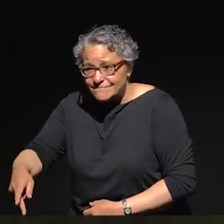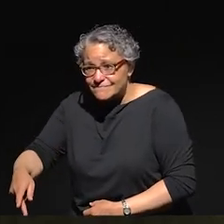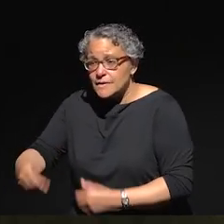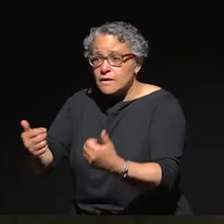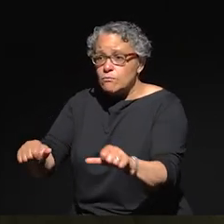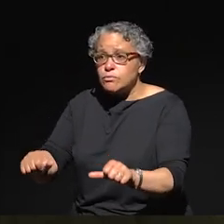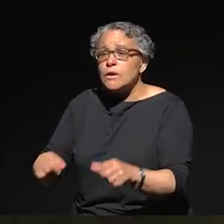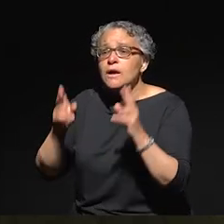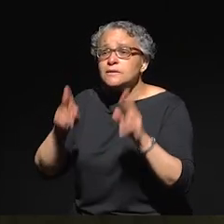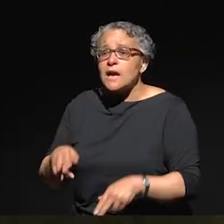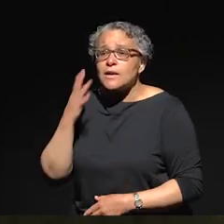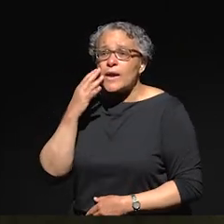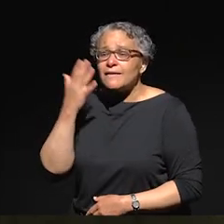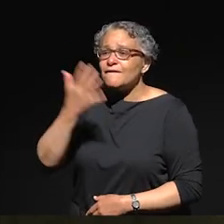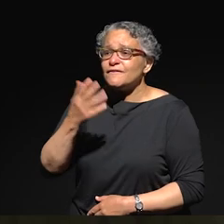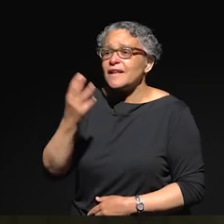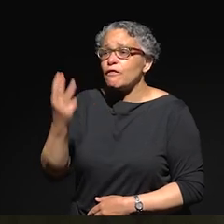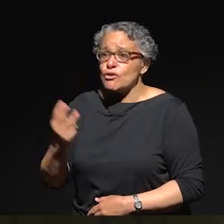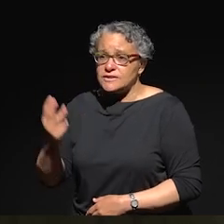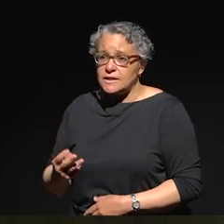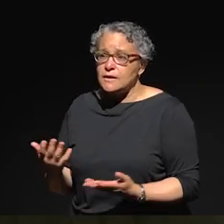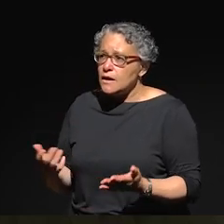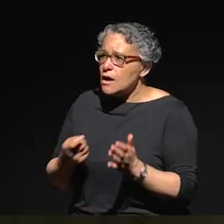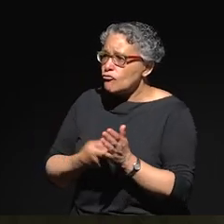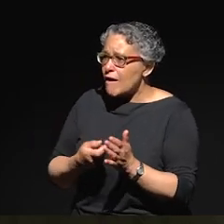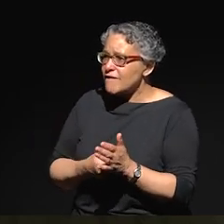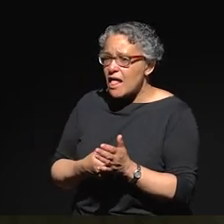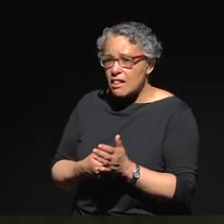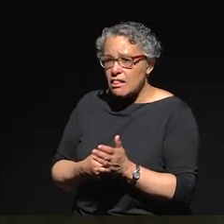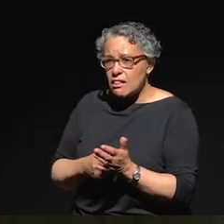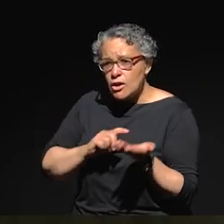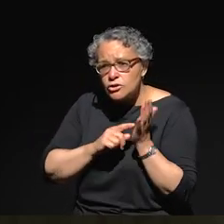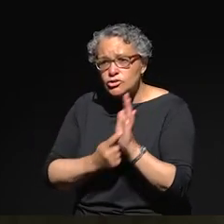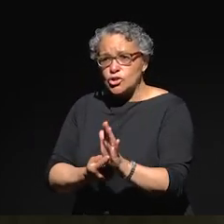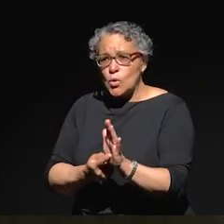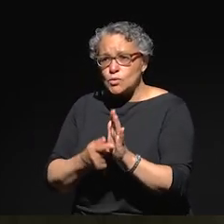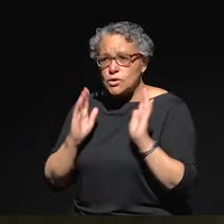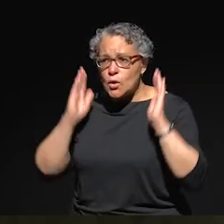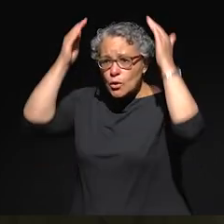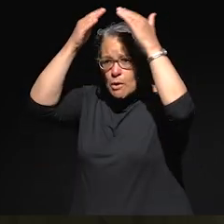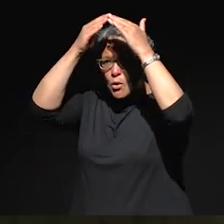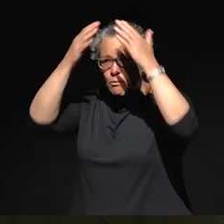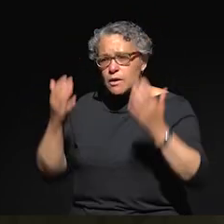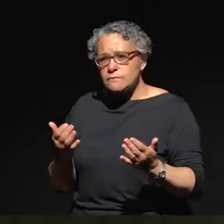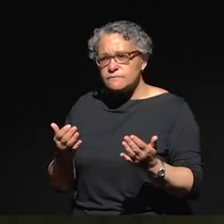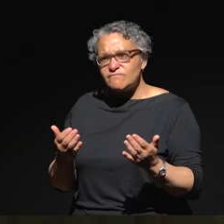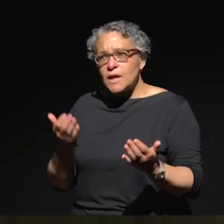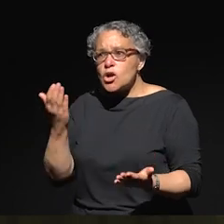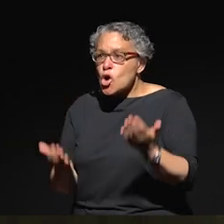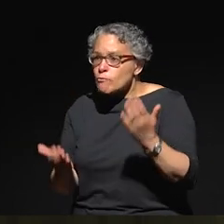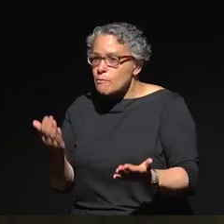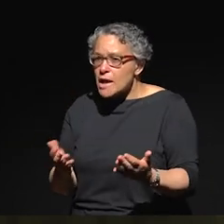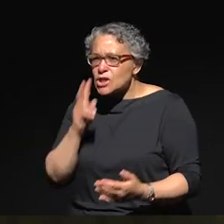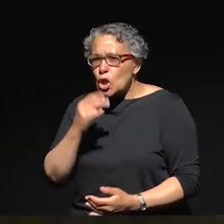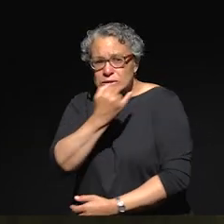in 1513. So Raphael depicts him as a compromised, as weak in some ways.